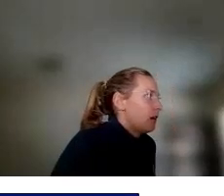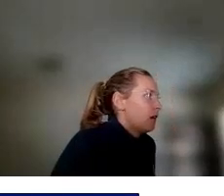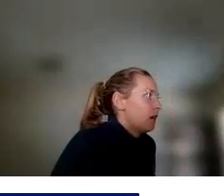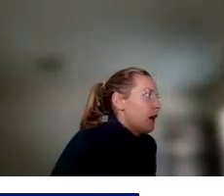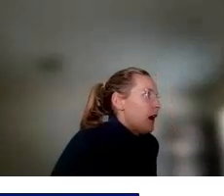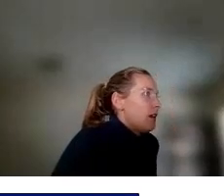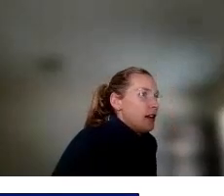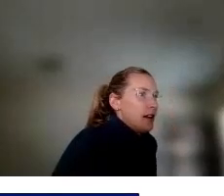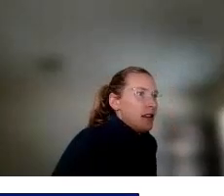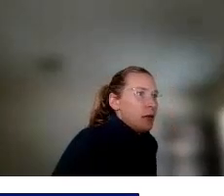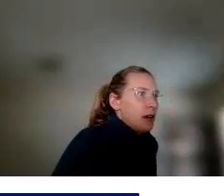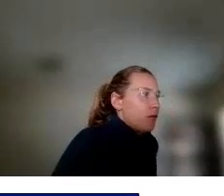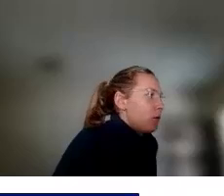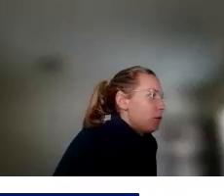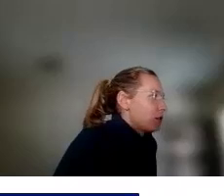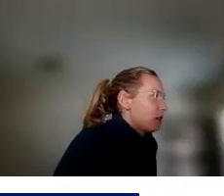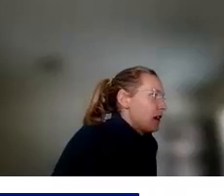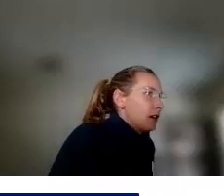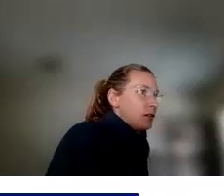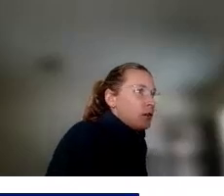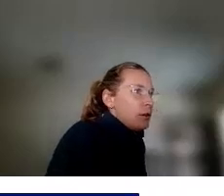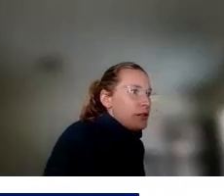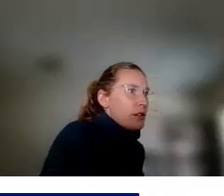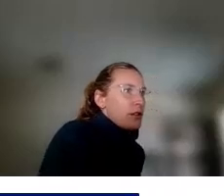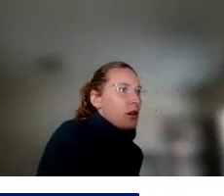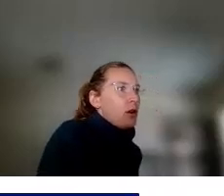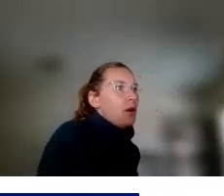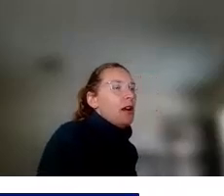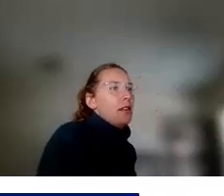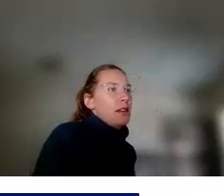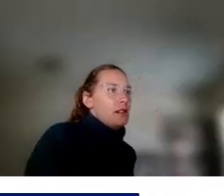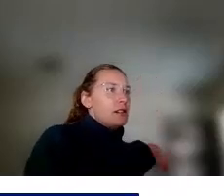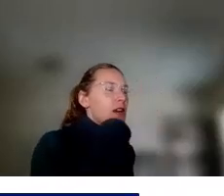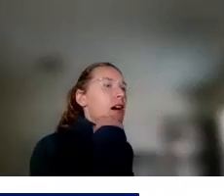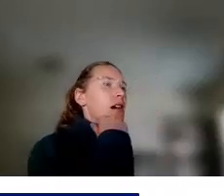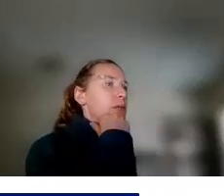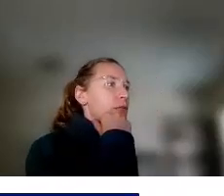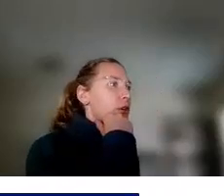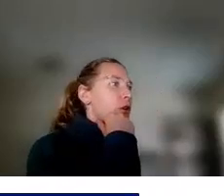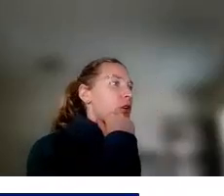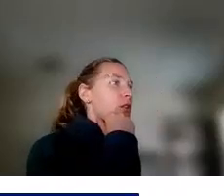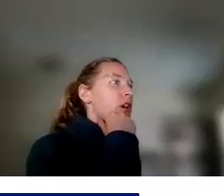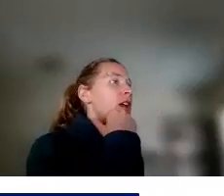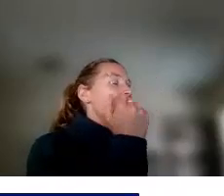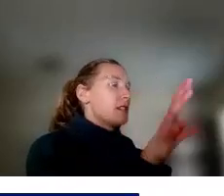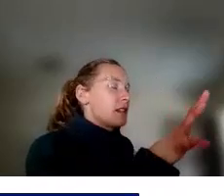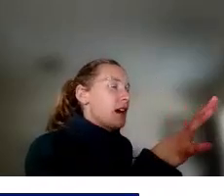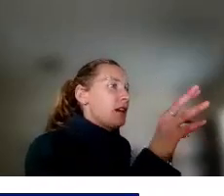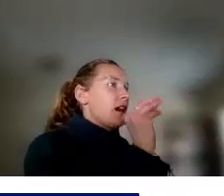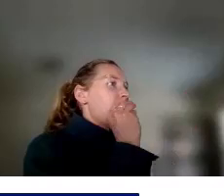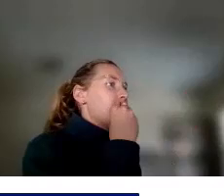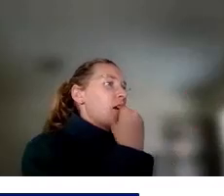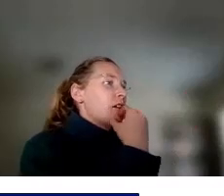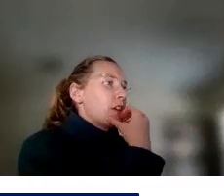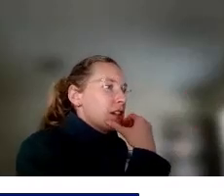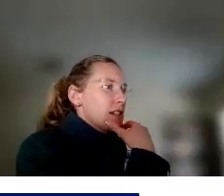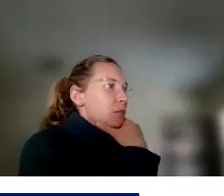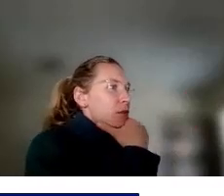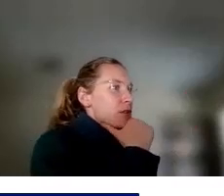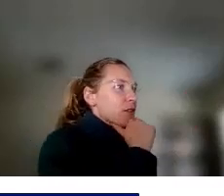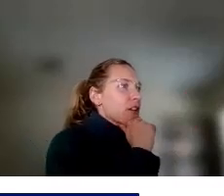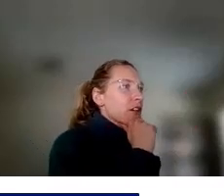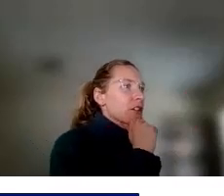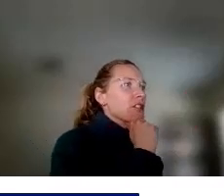Okay. And then I think we have one more slide on goals. So this this slide are